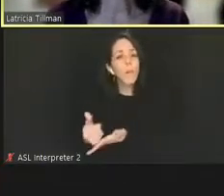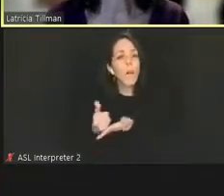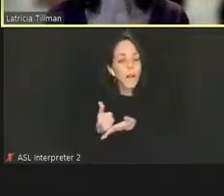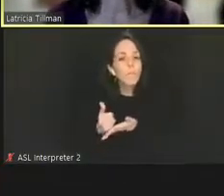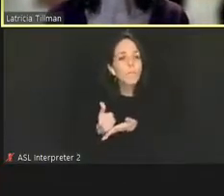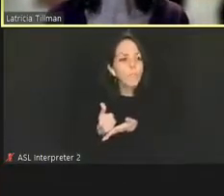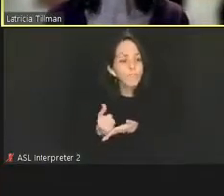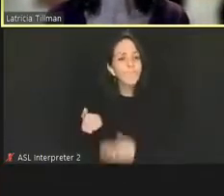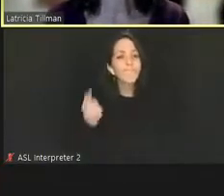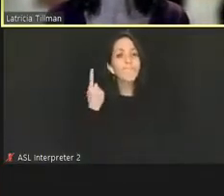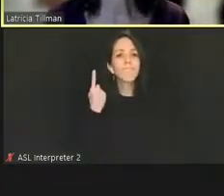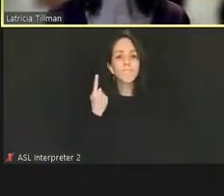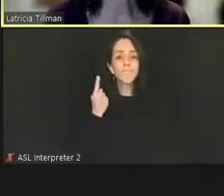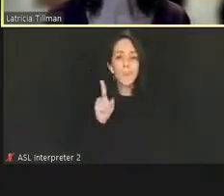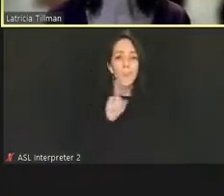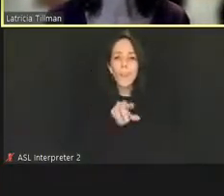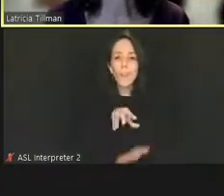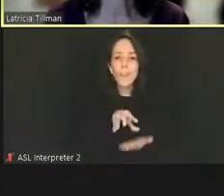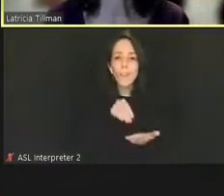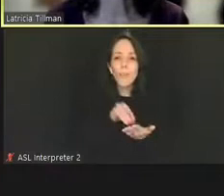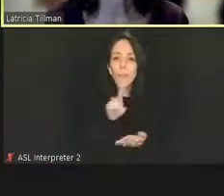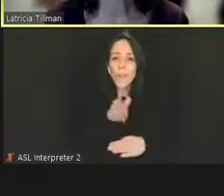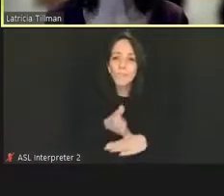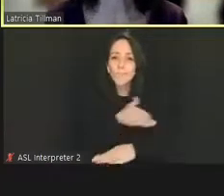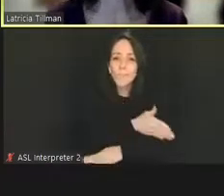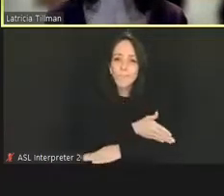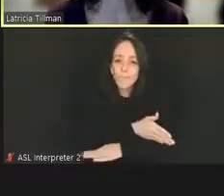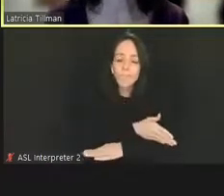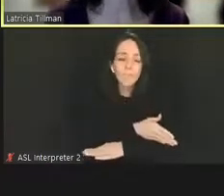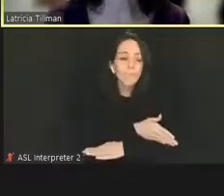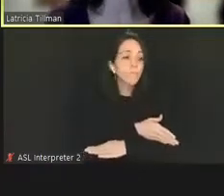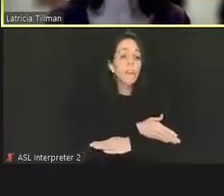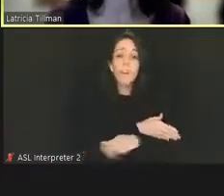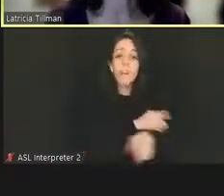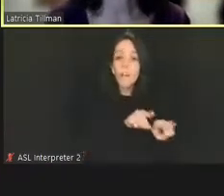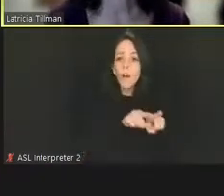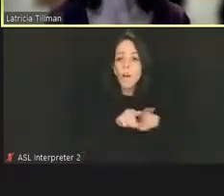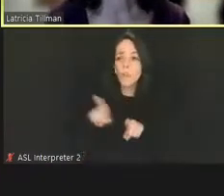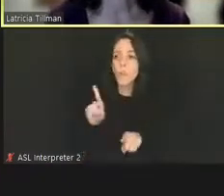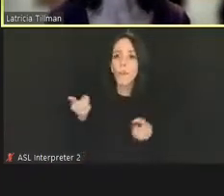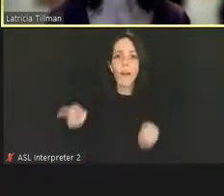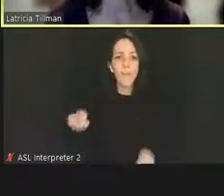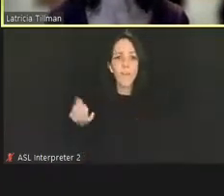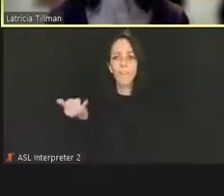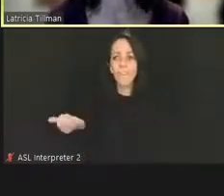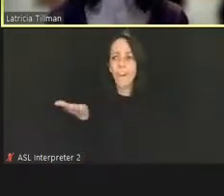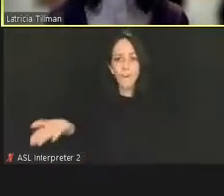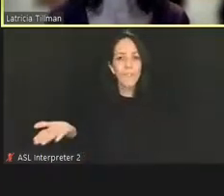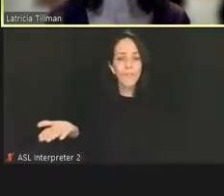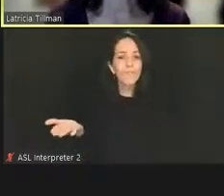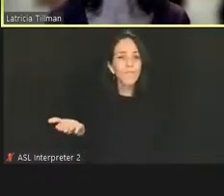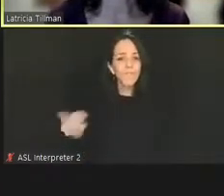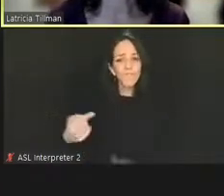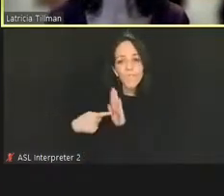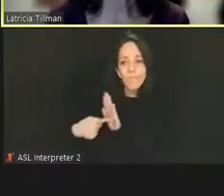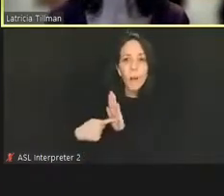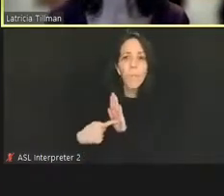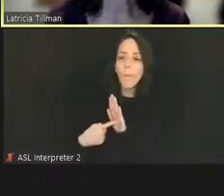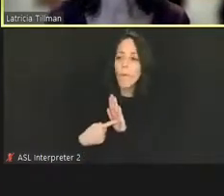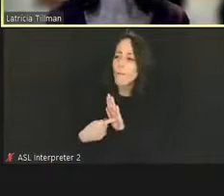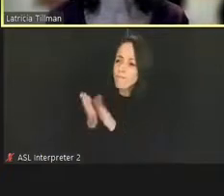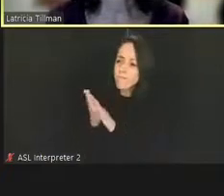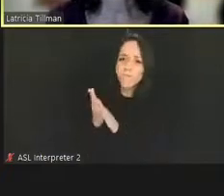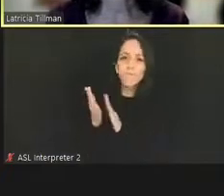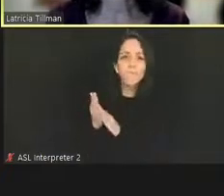opportunity to learn where equity work is happening, where it's happening well, and an opportunity to